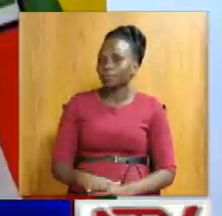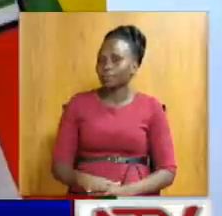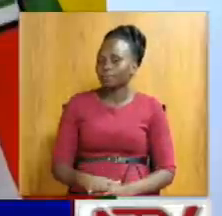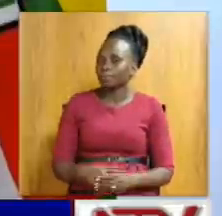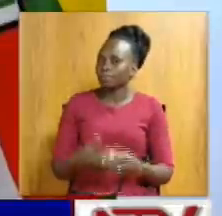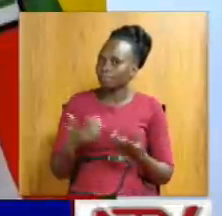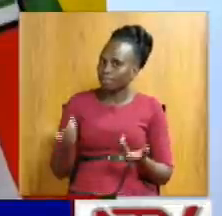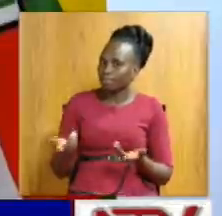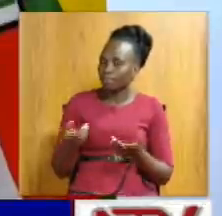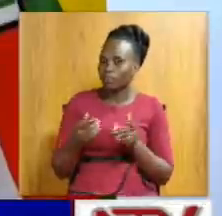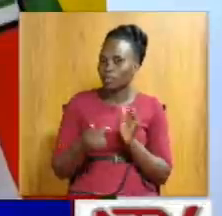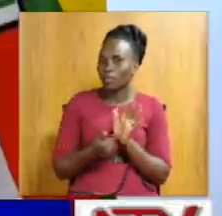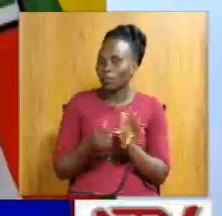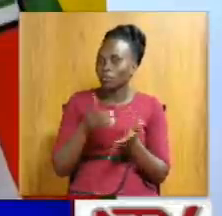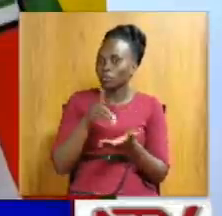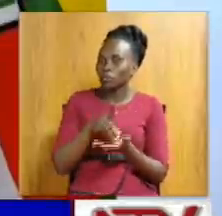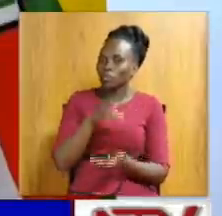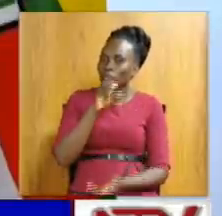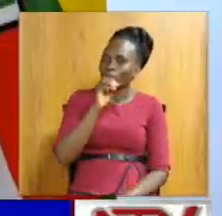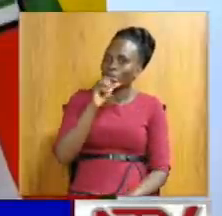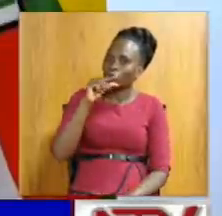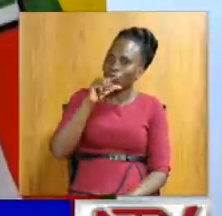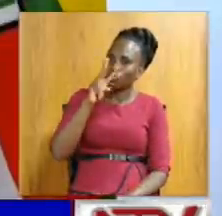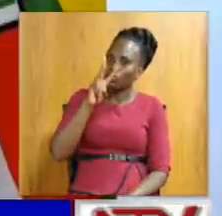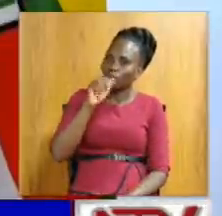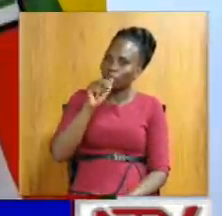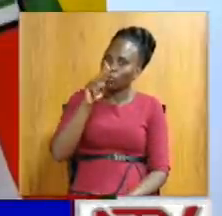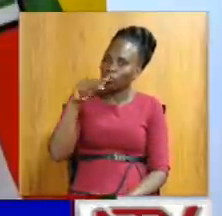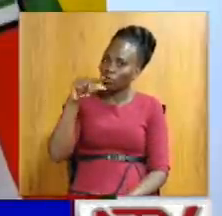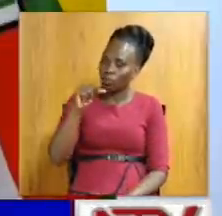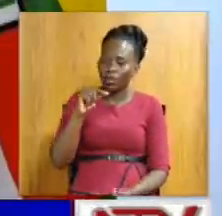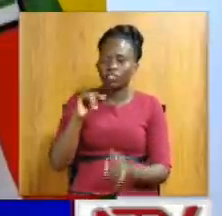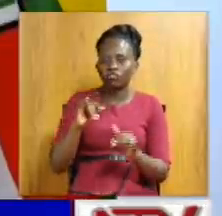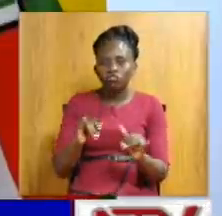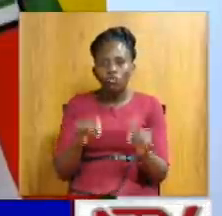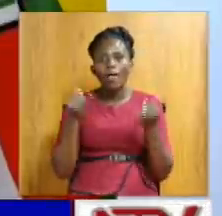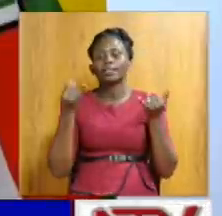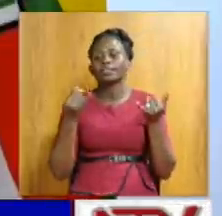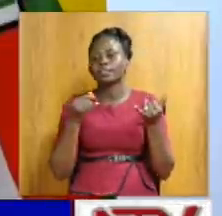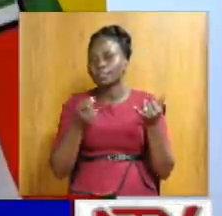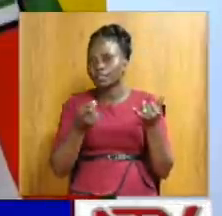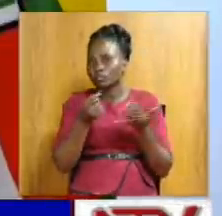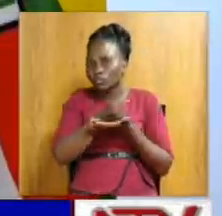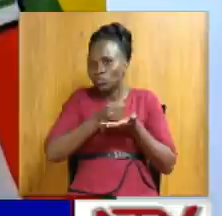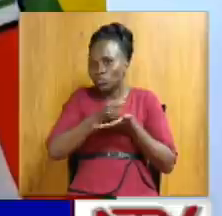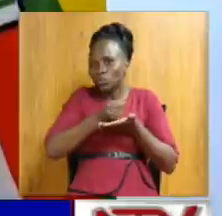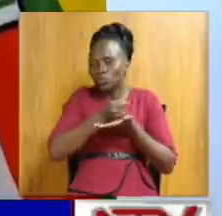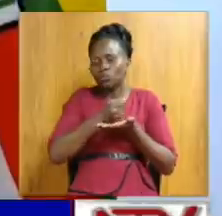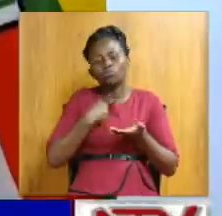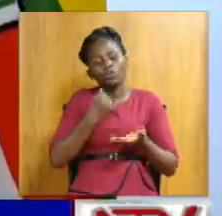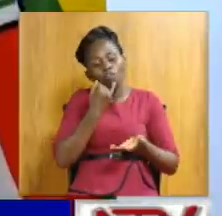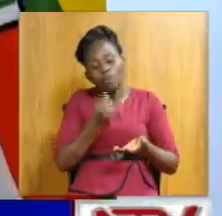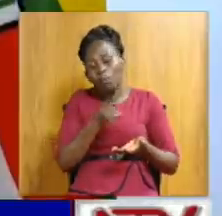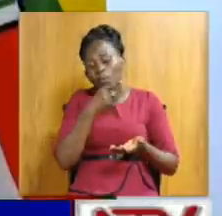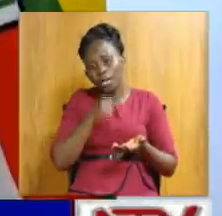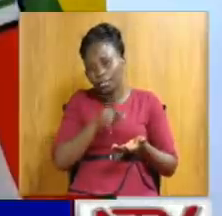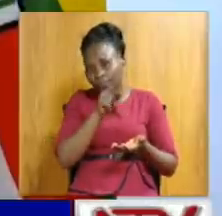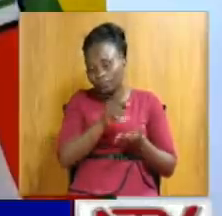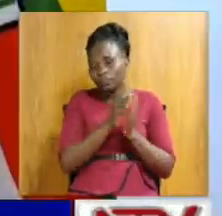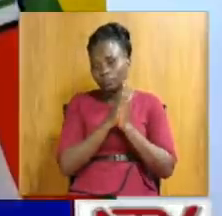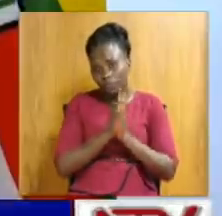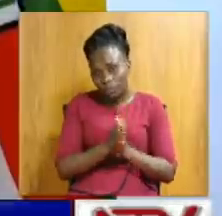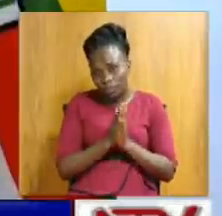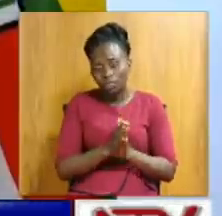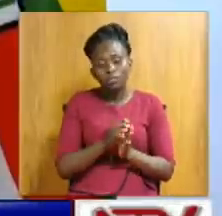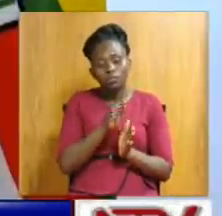Dr. Ogwang is now trying out the medicine in a clinical setting. We have told Dr. Ogwang, please take